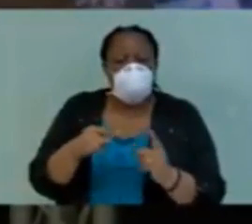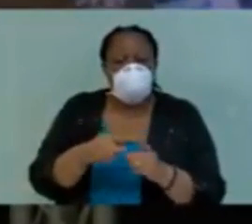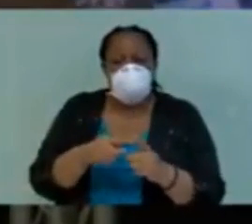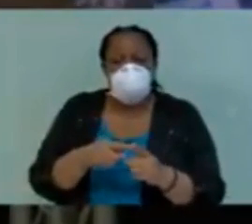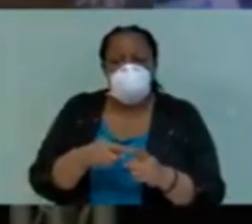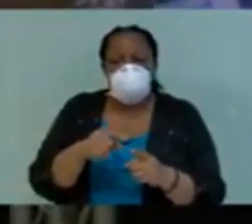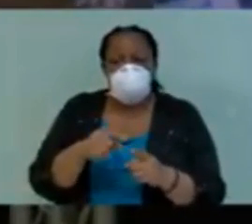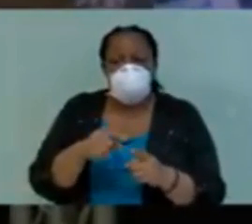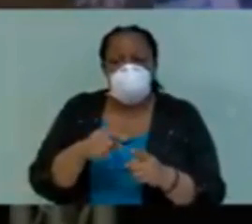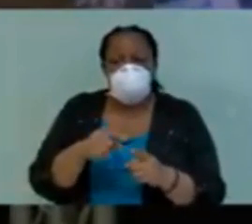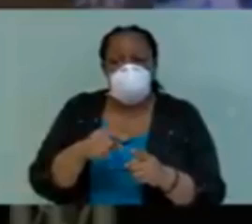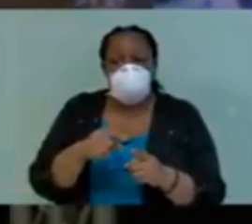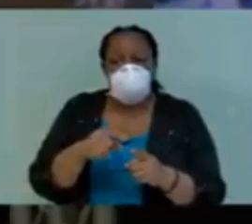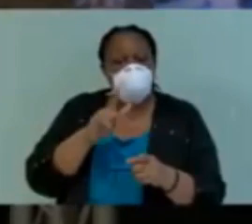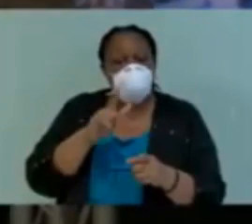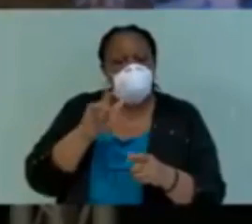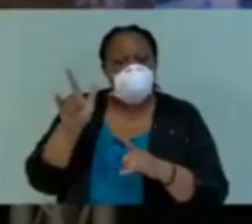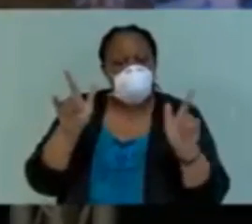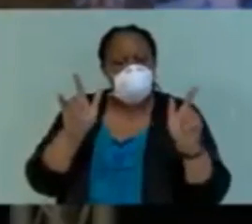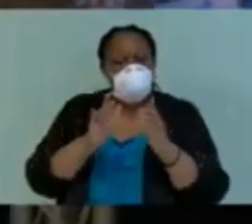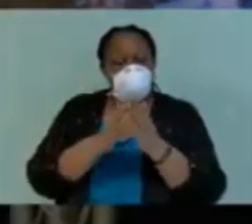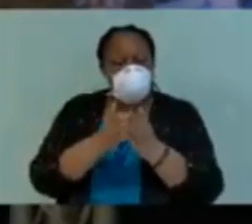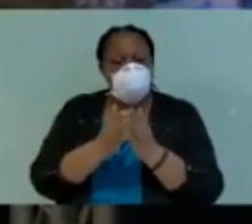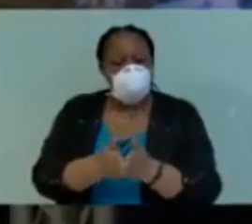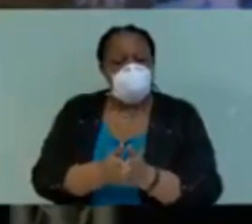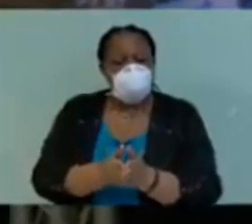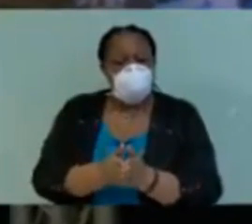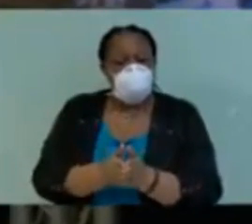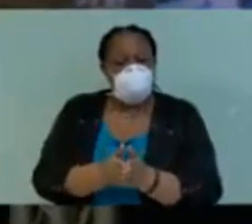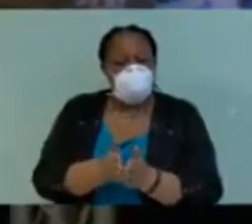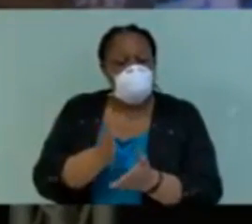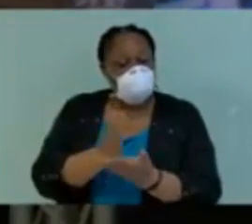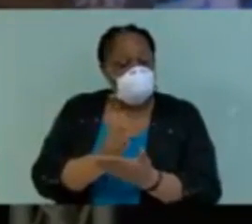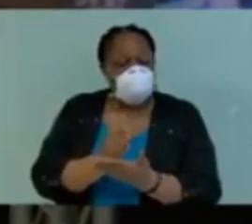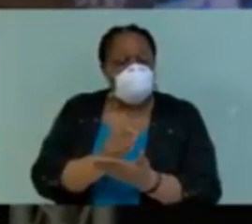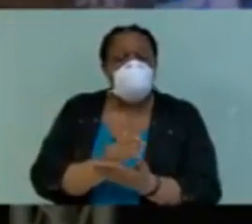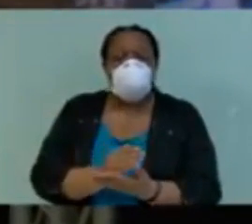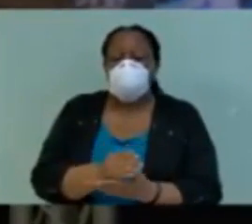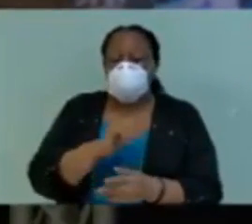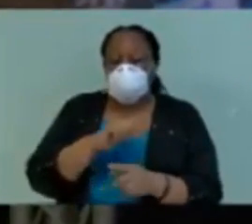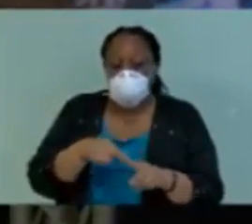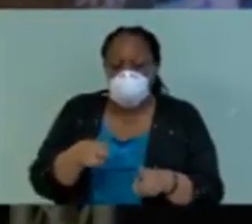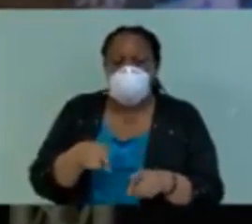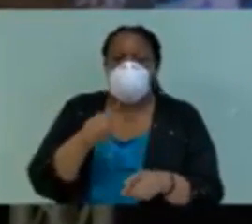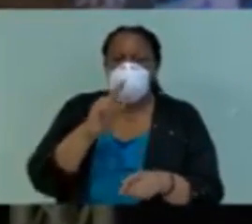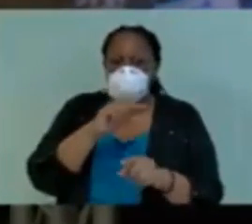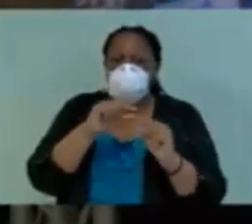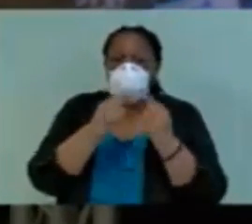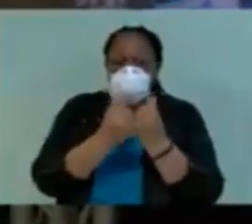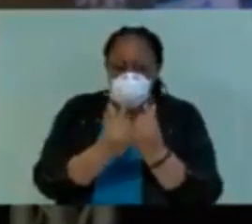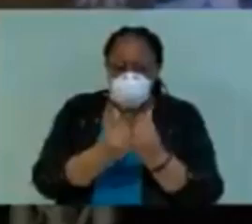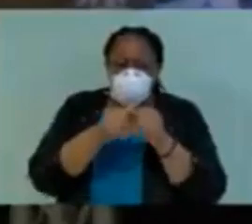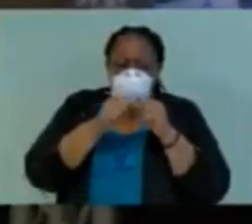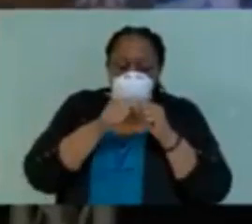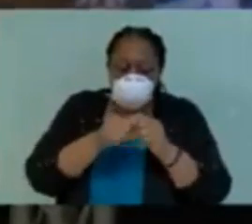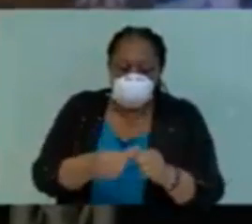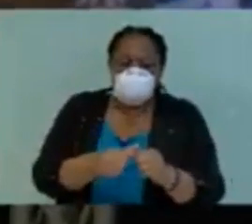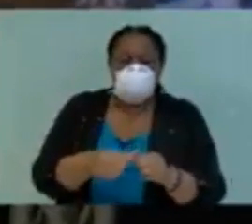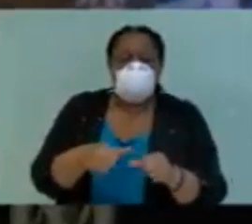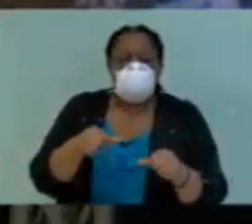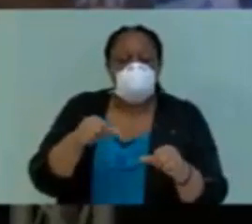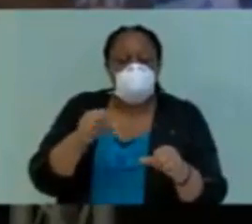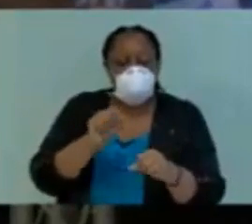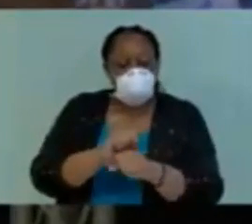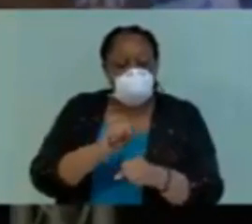entry points or gateways to the Federation, where any minor disruption can have significant